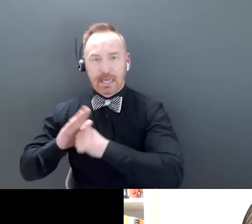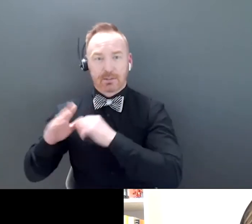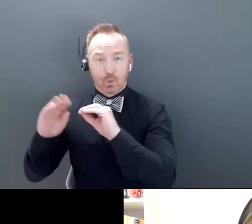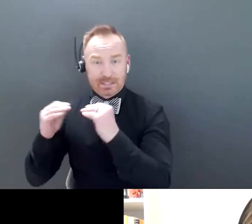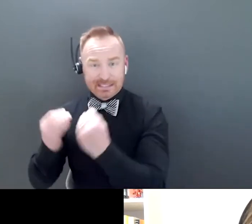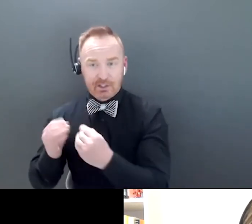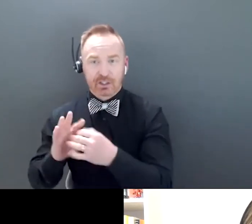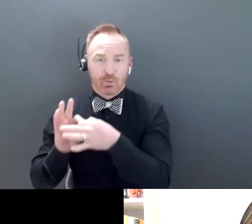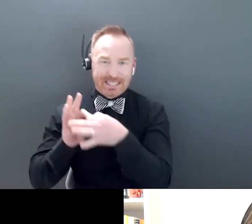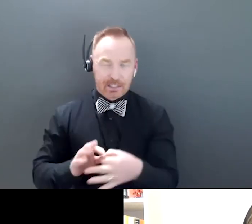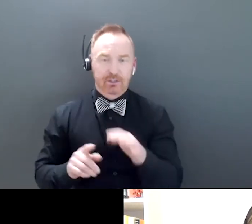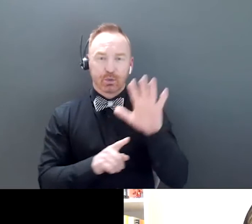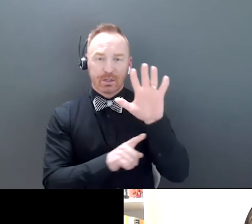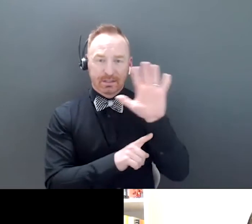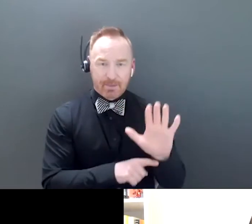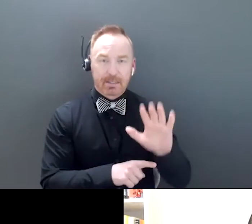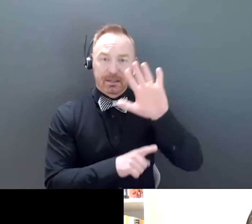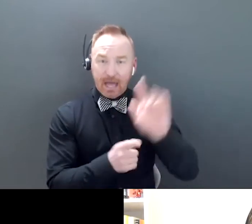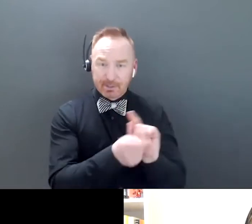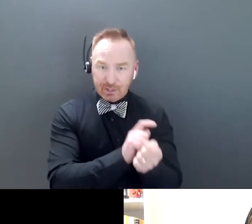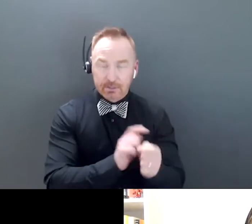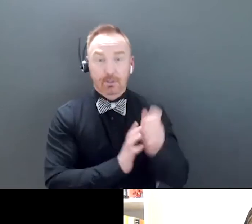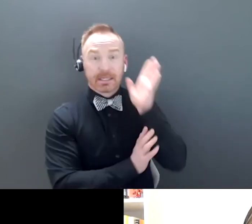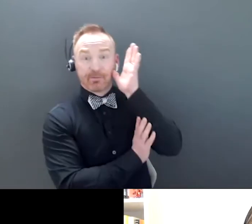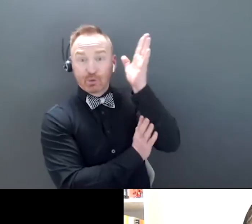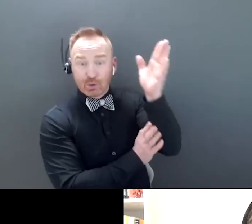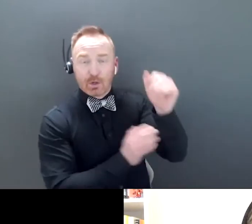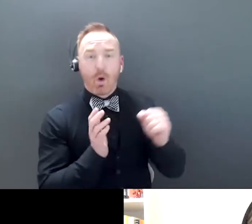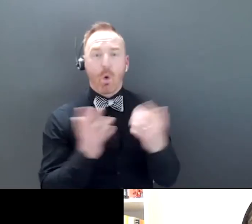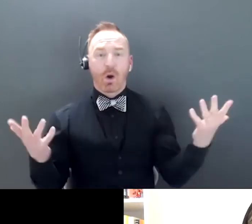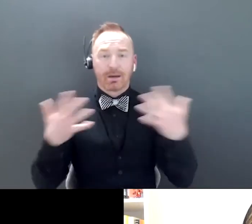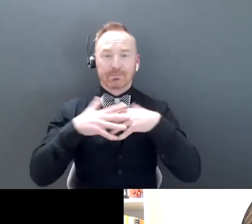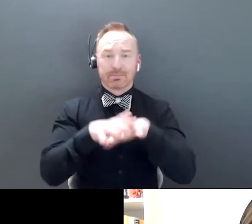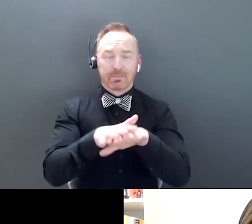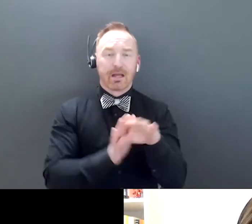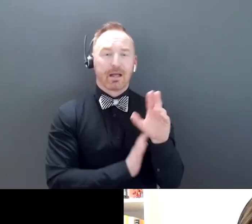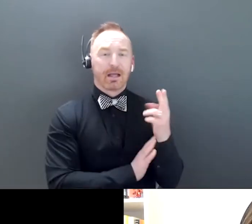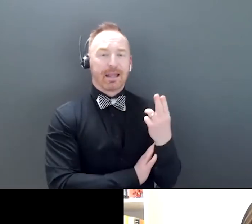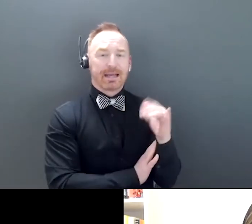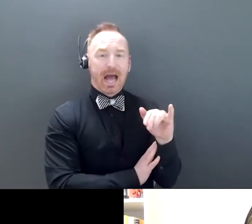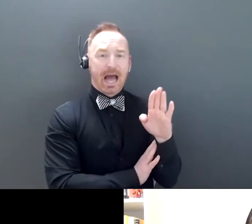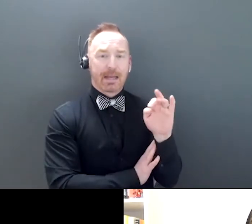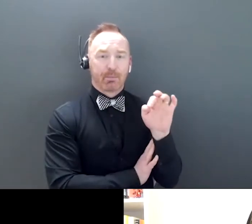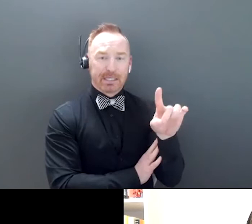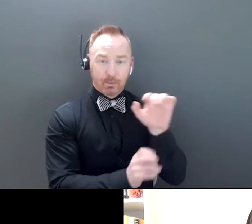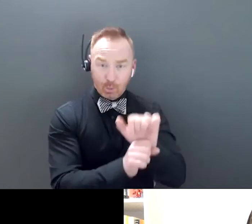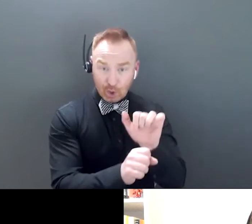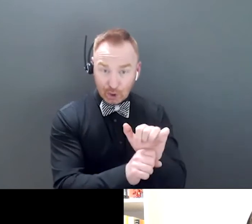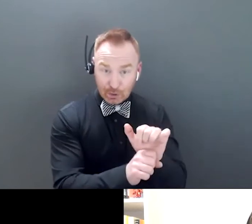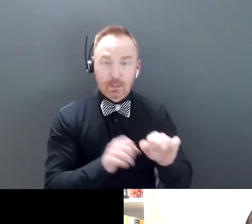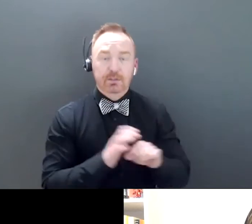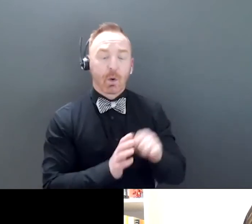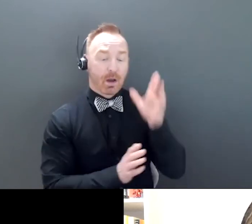around climate and climate change, around future and hybrid work. So we know that the future of work and hybrid work. So we know that there are certain